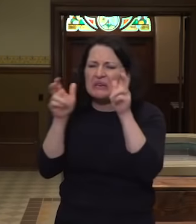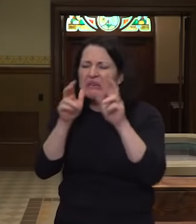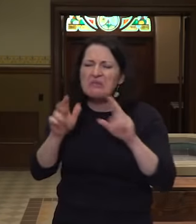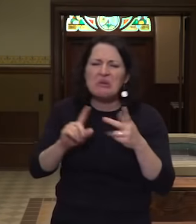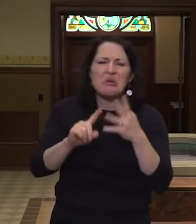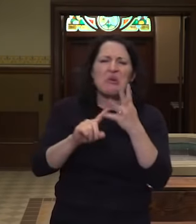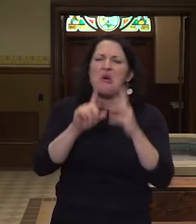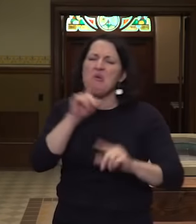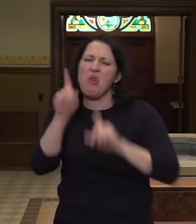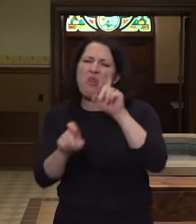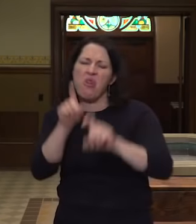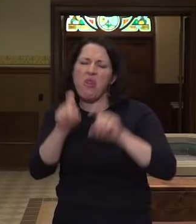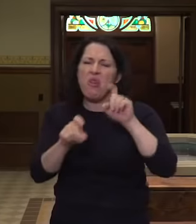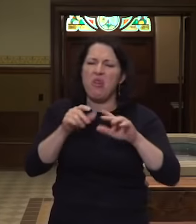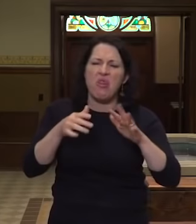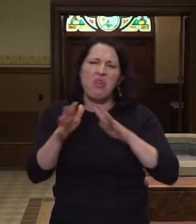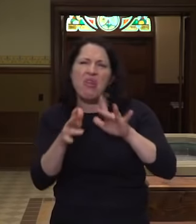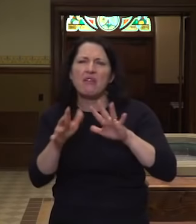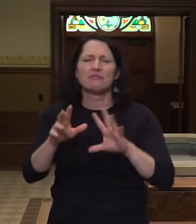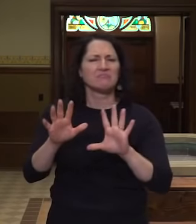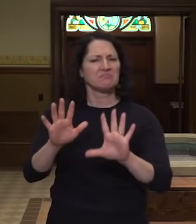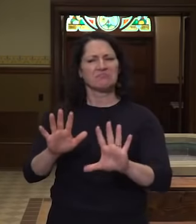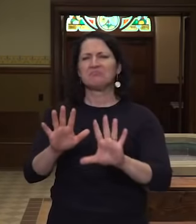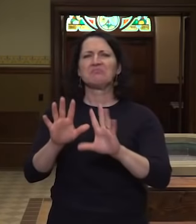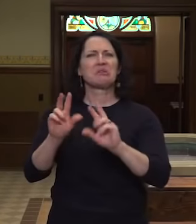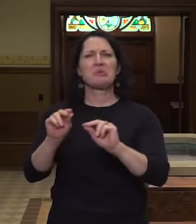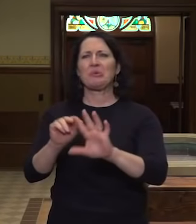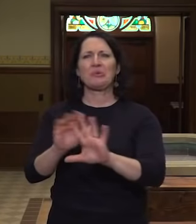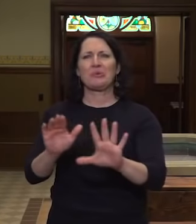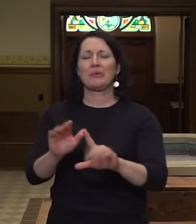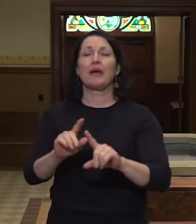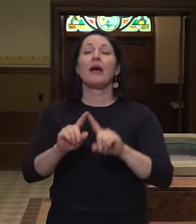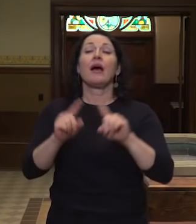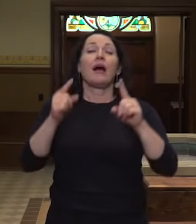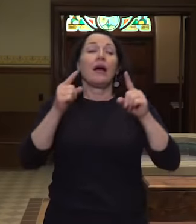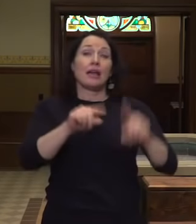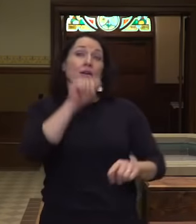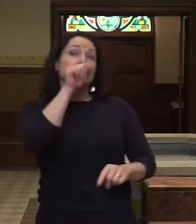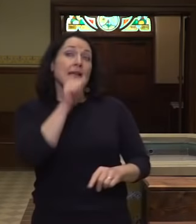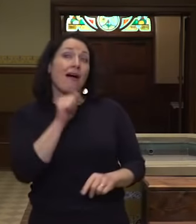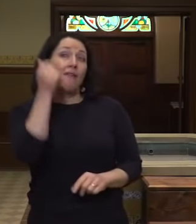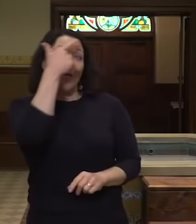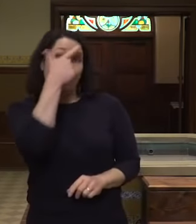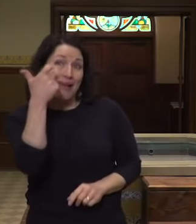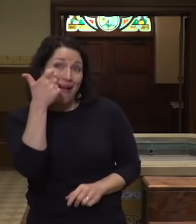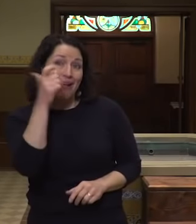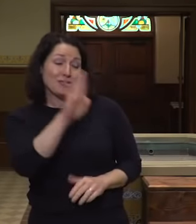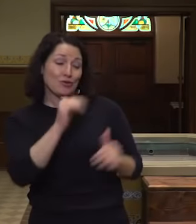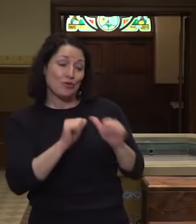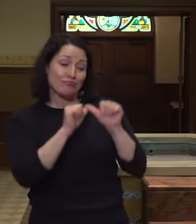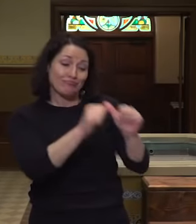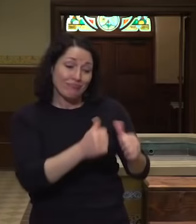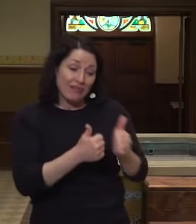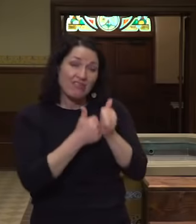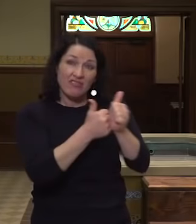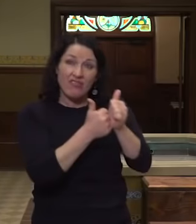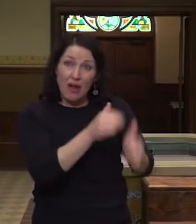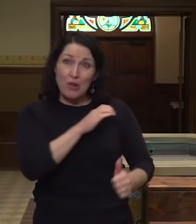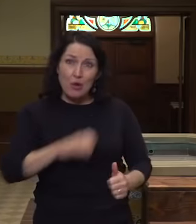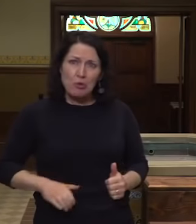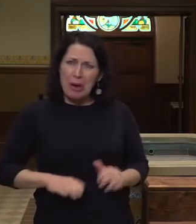an intriguer. But whoever is made to suffer as a Christian should not be